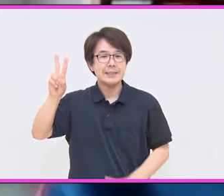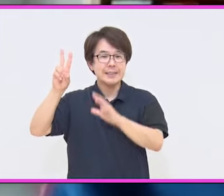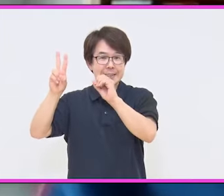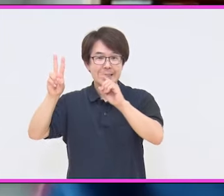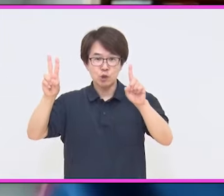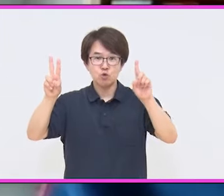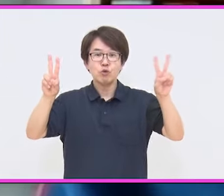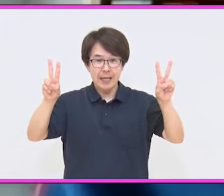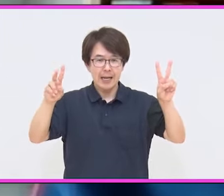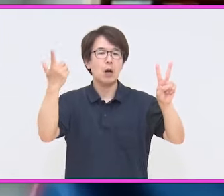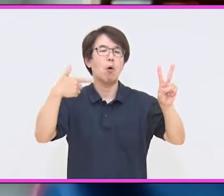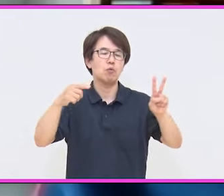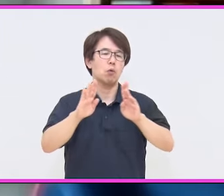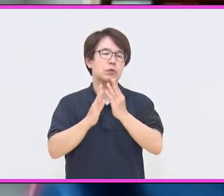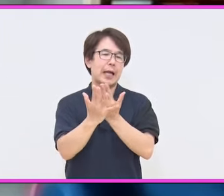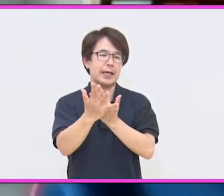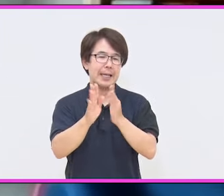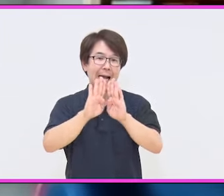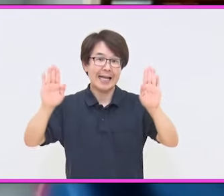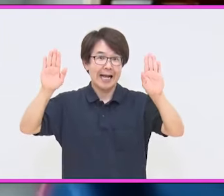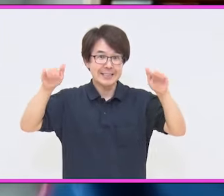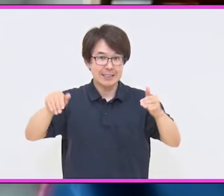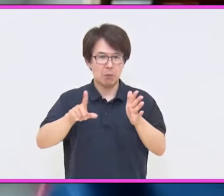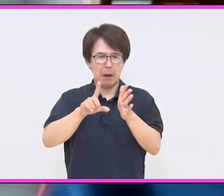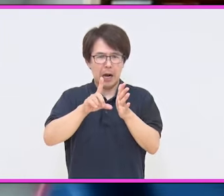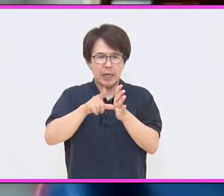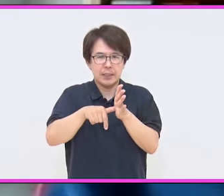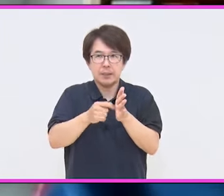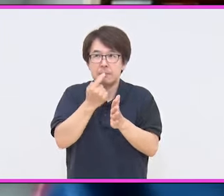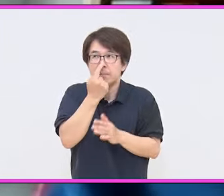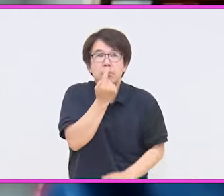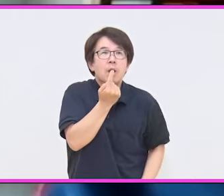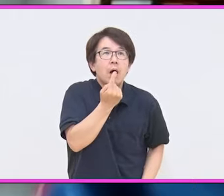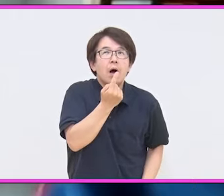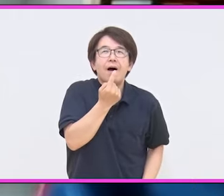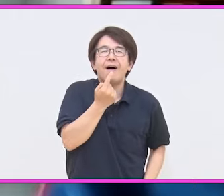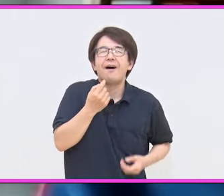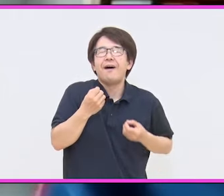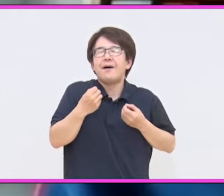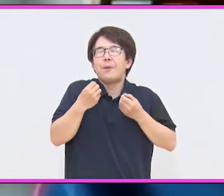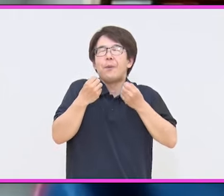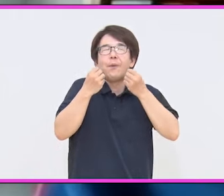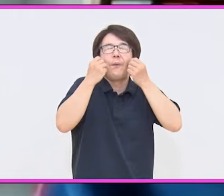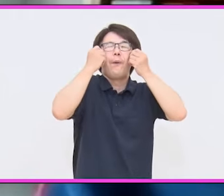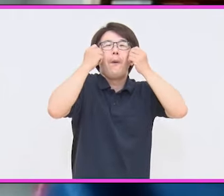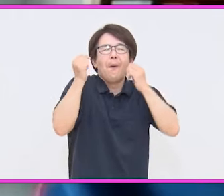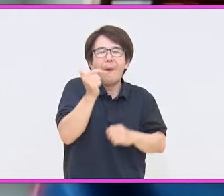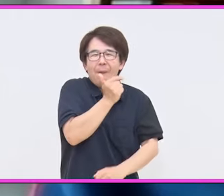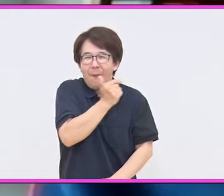a feeling like coming into the opening ceremony at London 2012 and